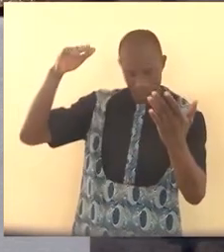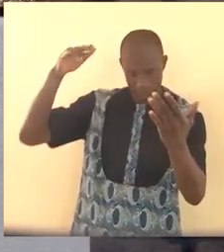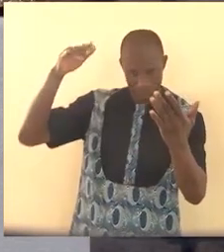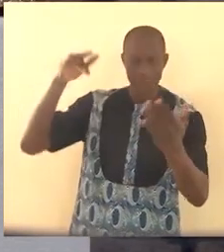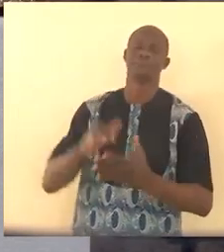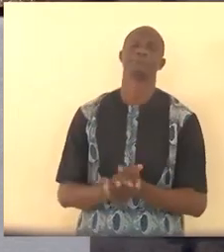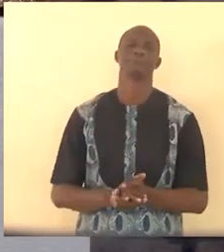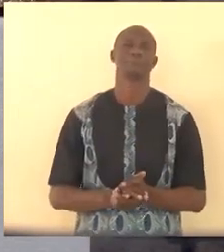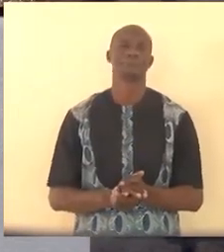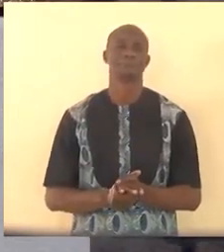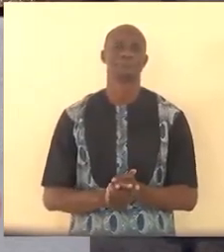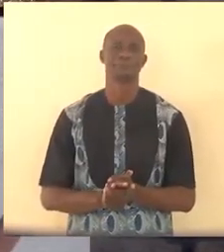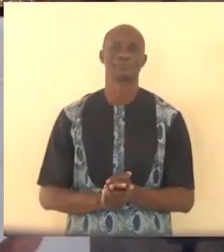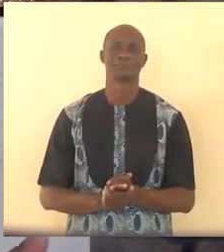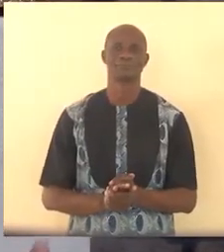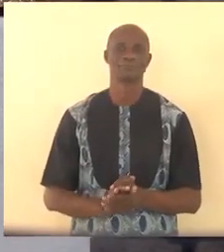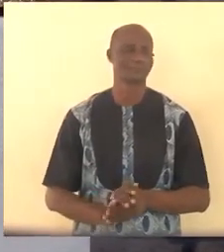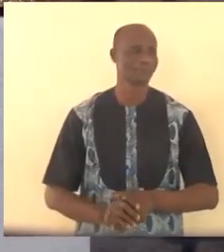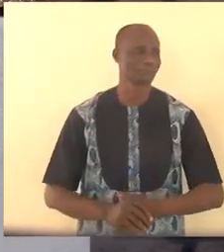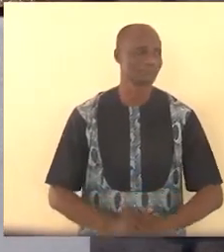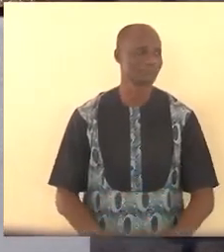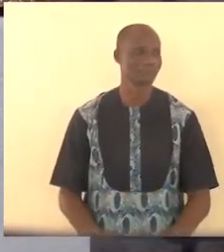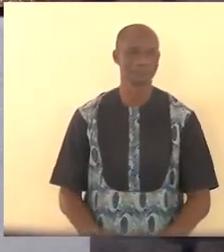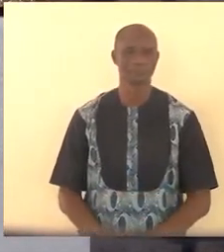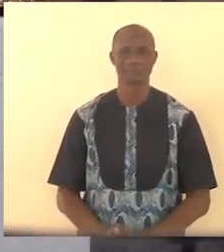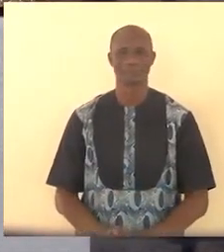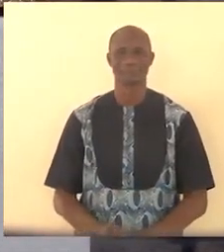Hope. Come and take hand.